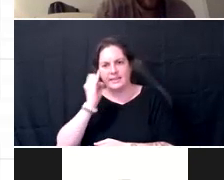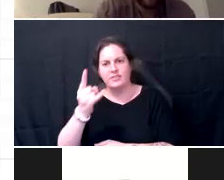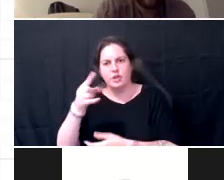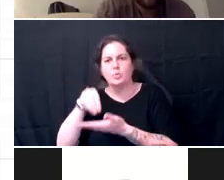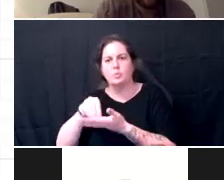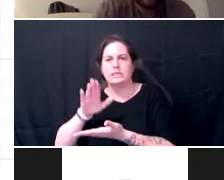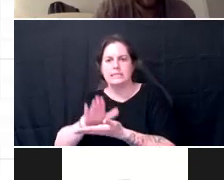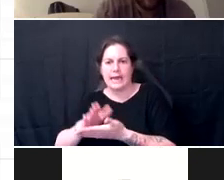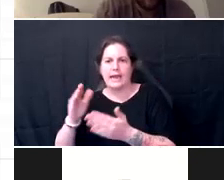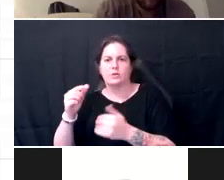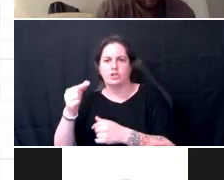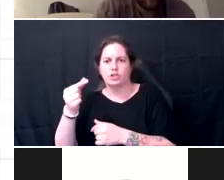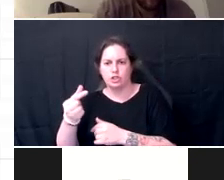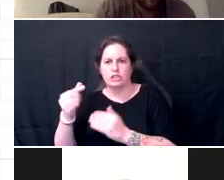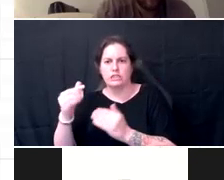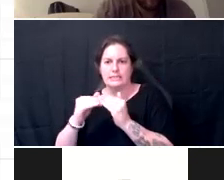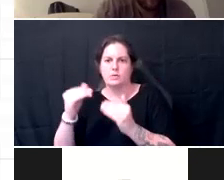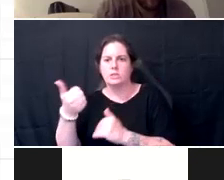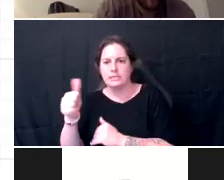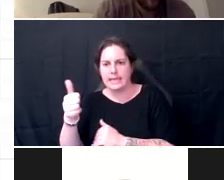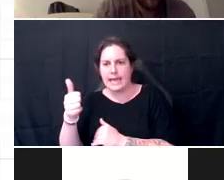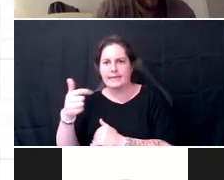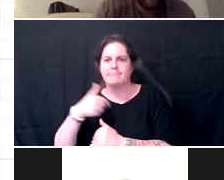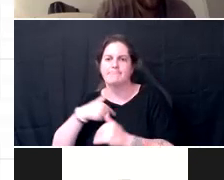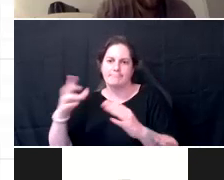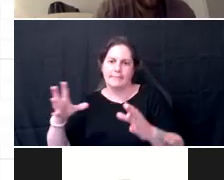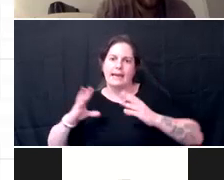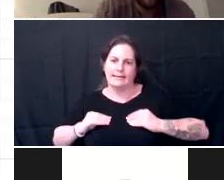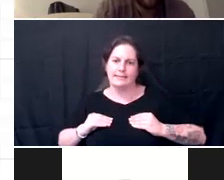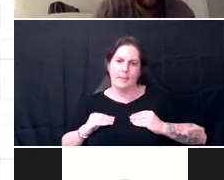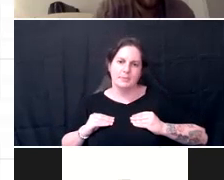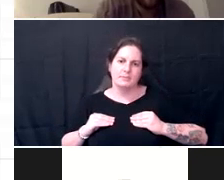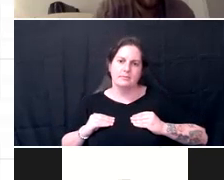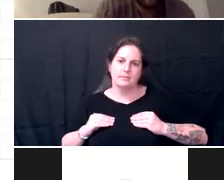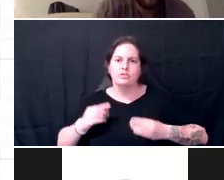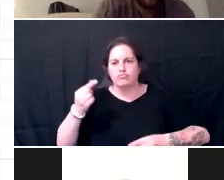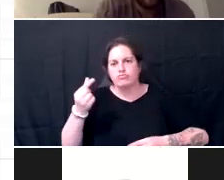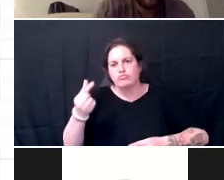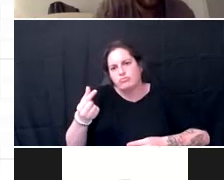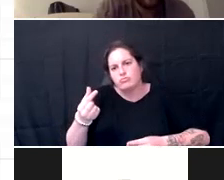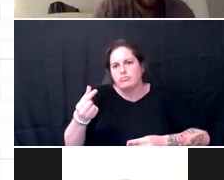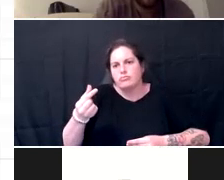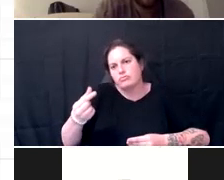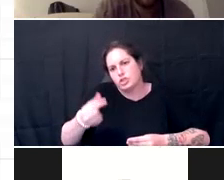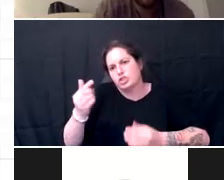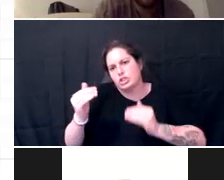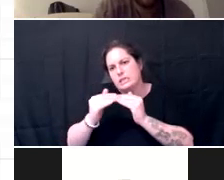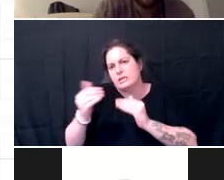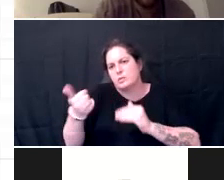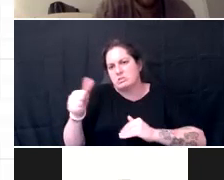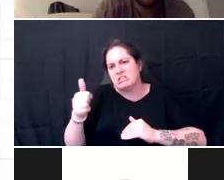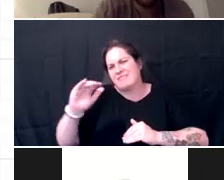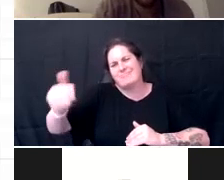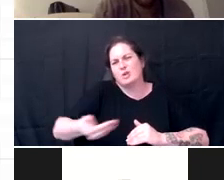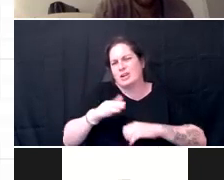I wouldn't mark it wrong, because a lot of books do it. especially at an introductory level. So